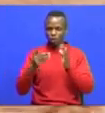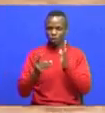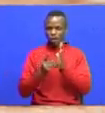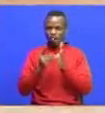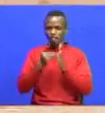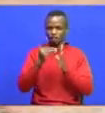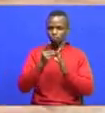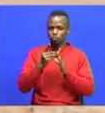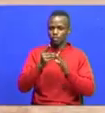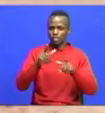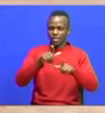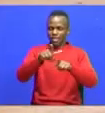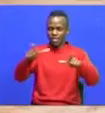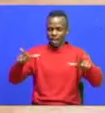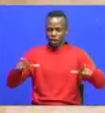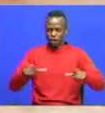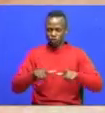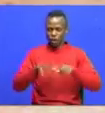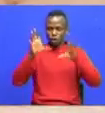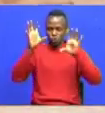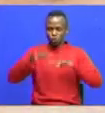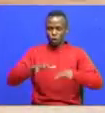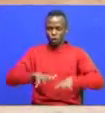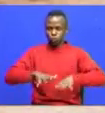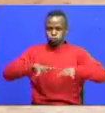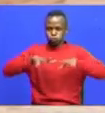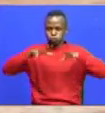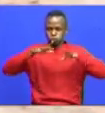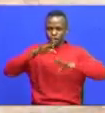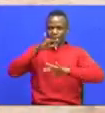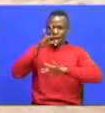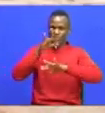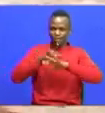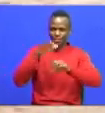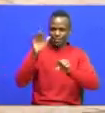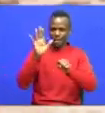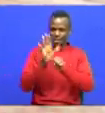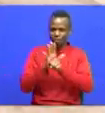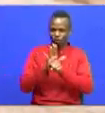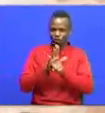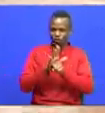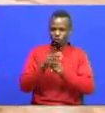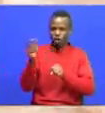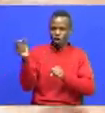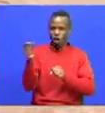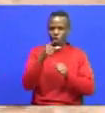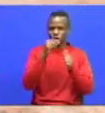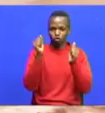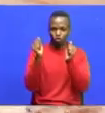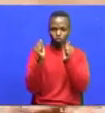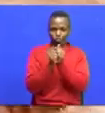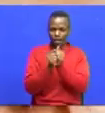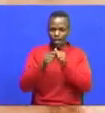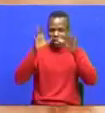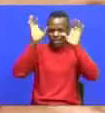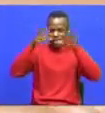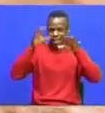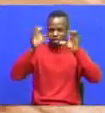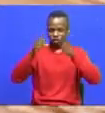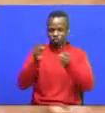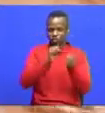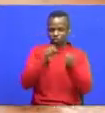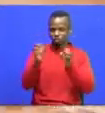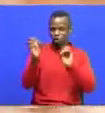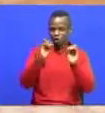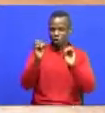Indian Ocean and will reinforce the El Nino impacts. October to December constitutes a vital rainfall season, particularly in the